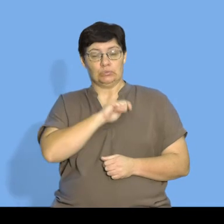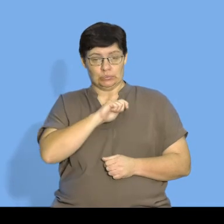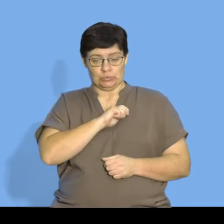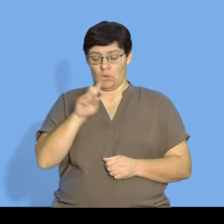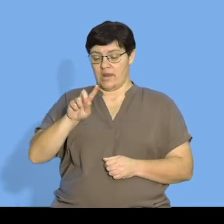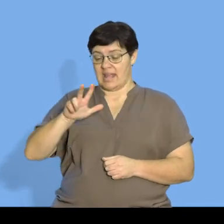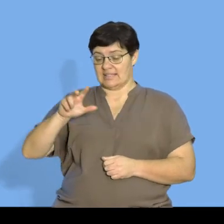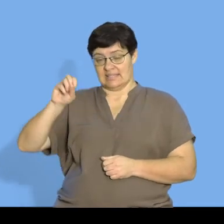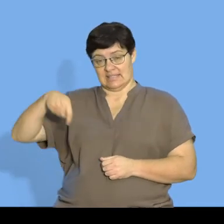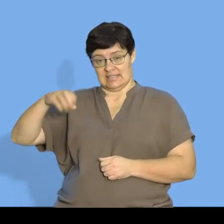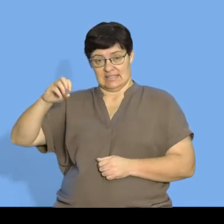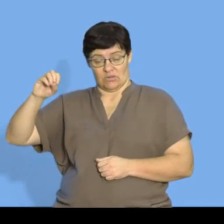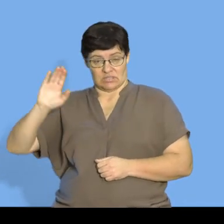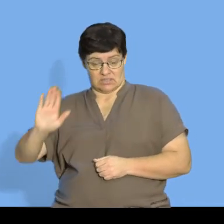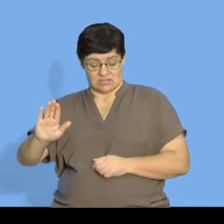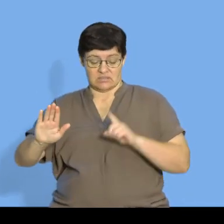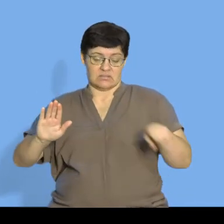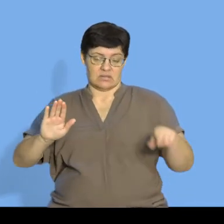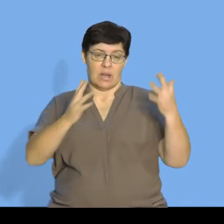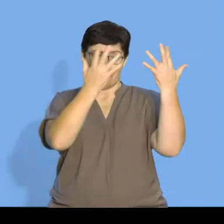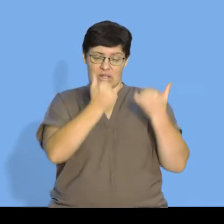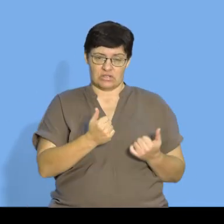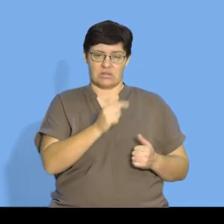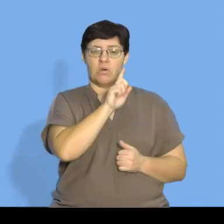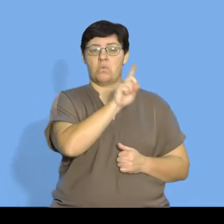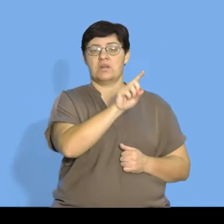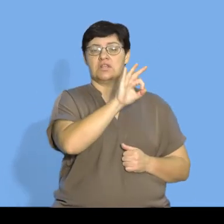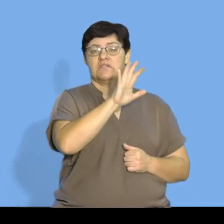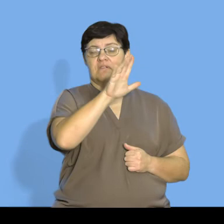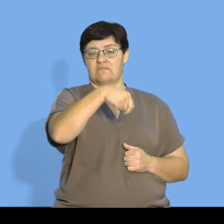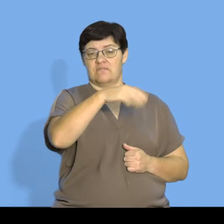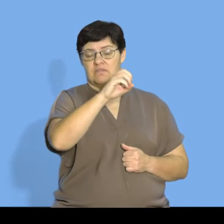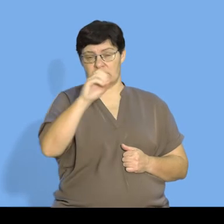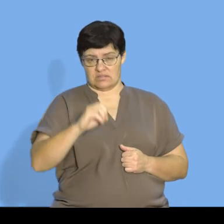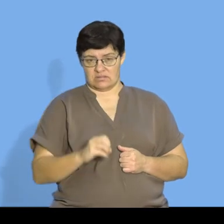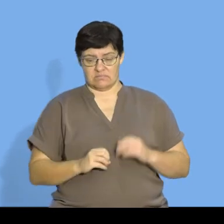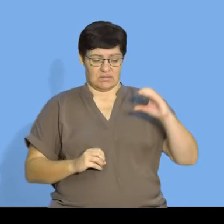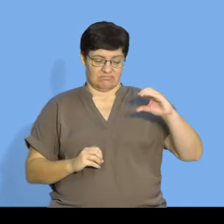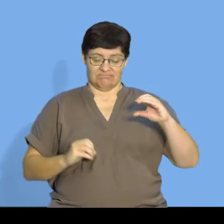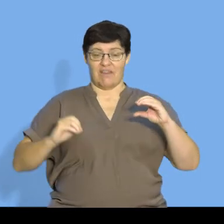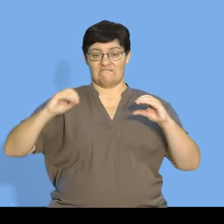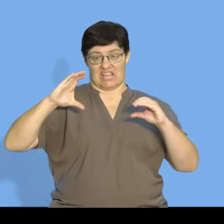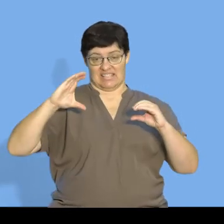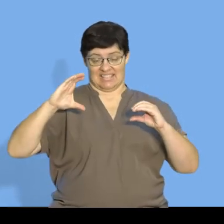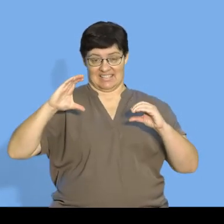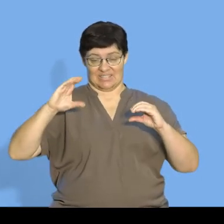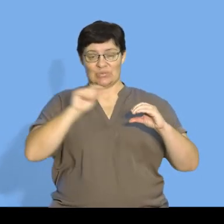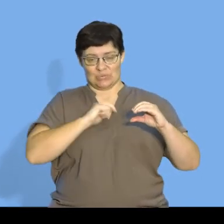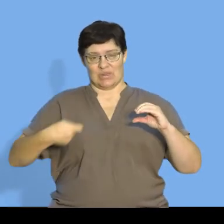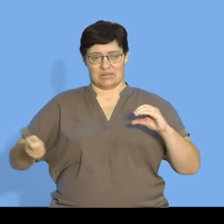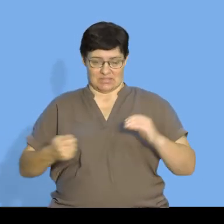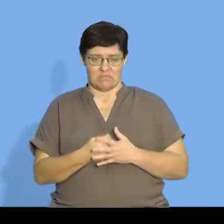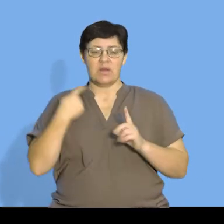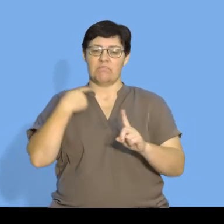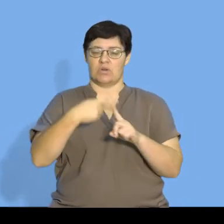Here, your actual was 180,000 and your budgeted was only 135,000, indicating to you